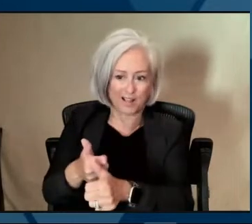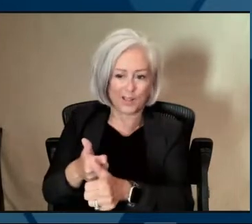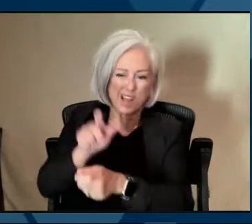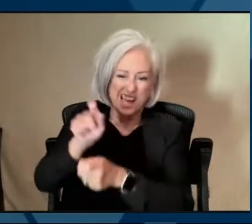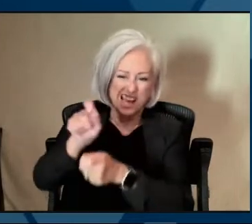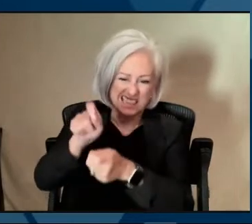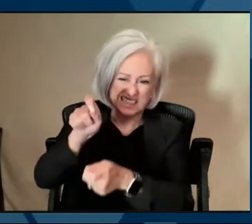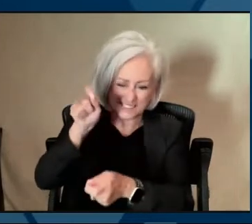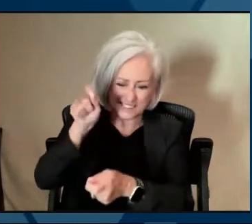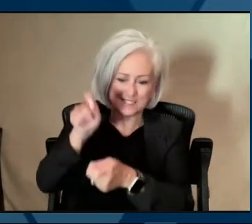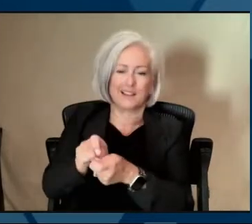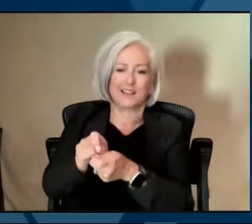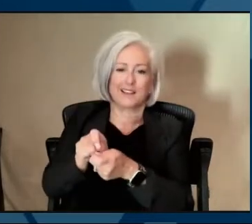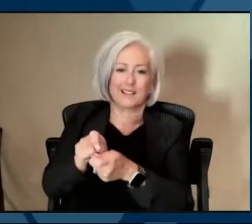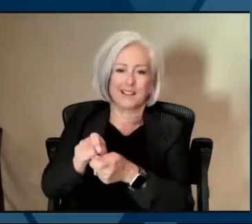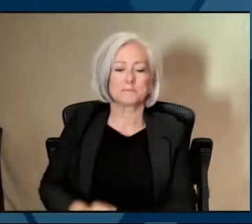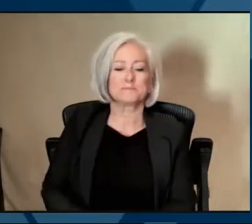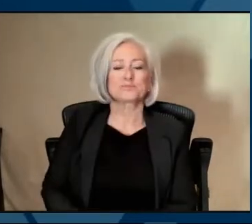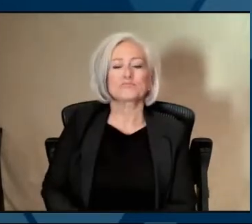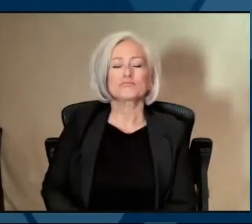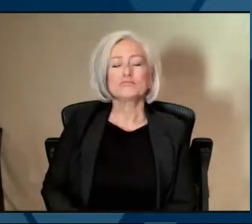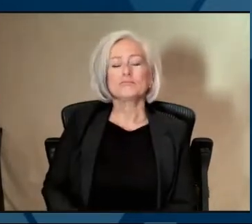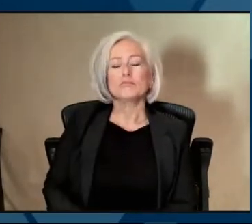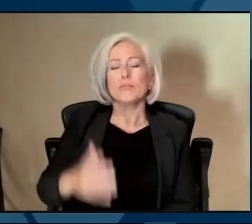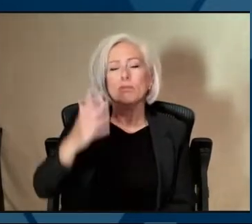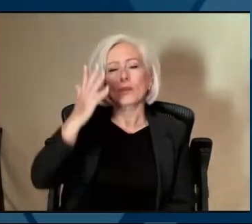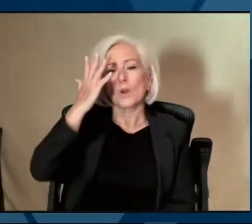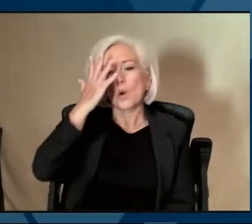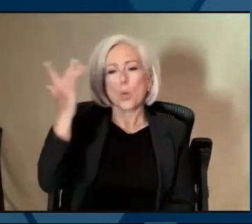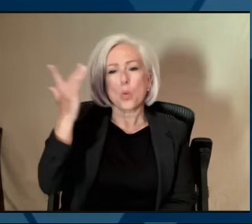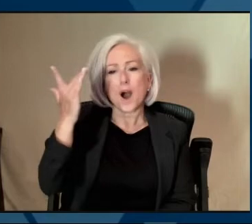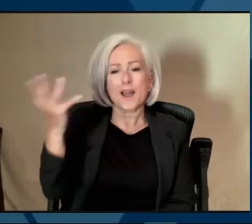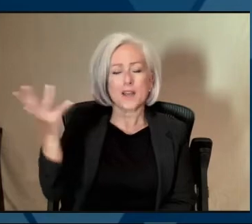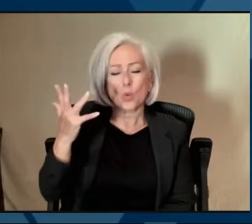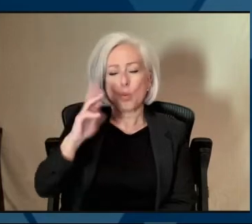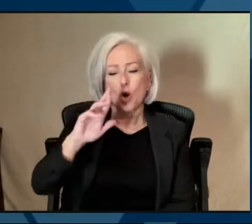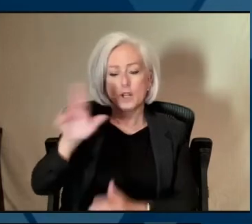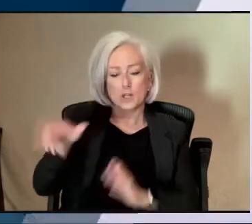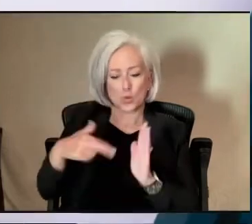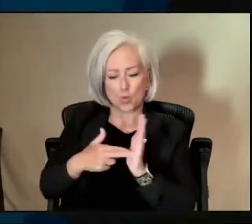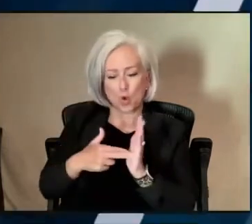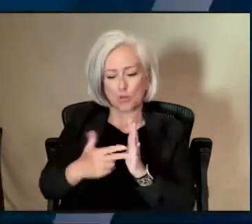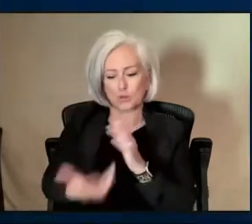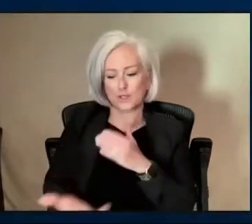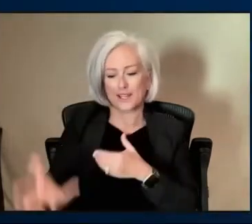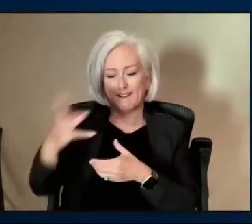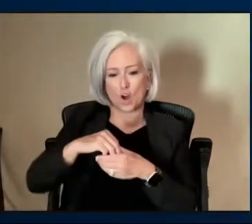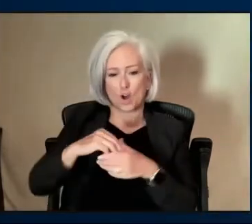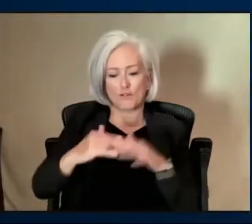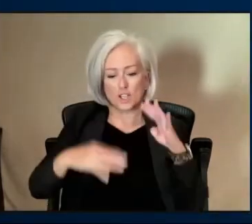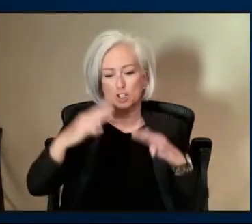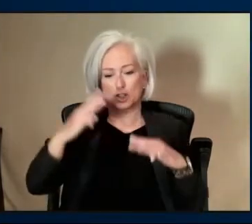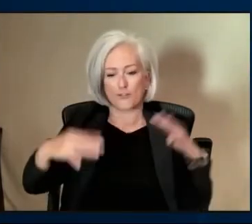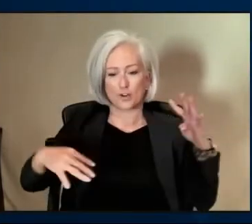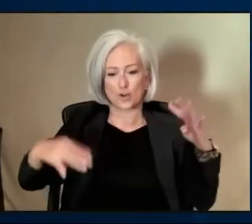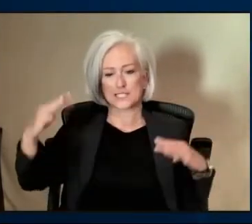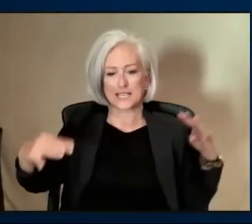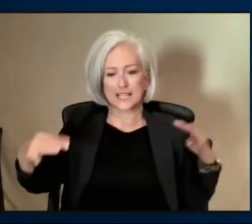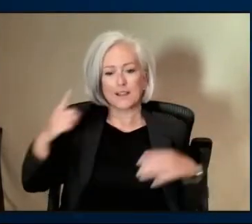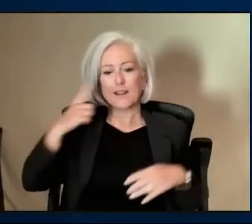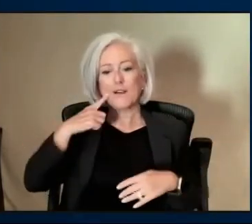that regard. Why and what role does diversity play in these trial protocols? Dr.